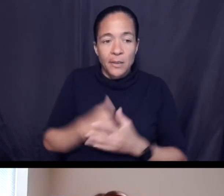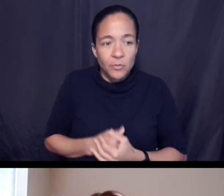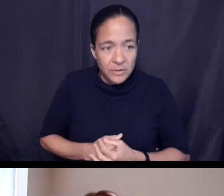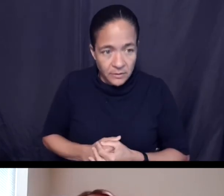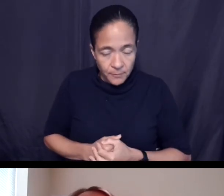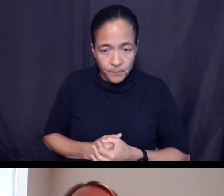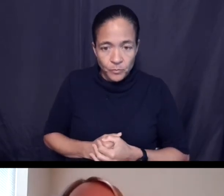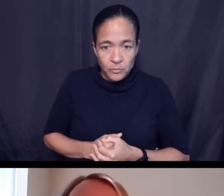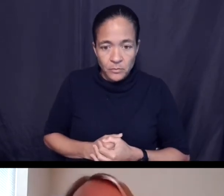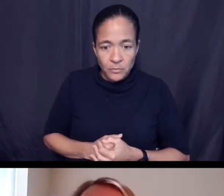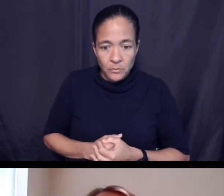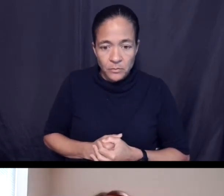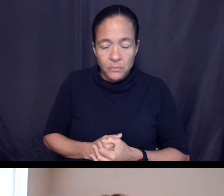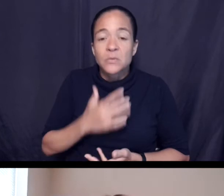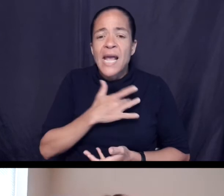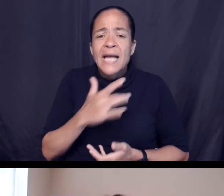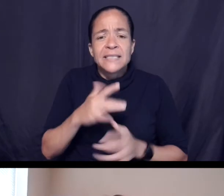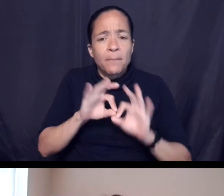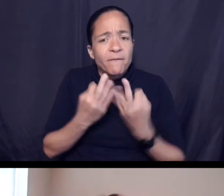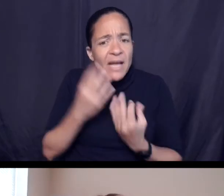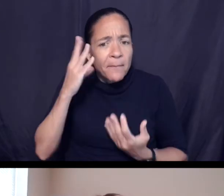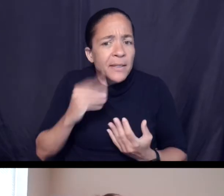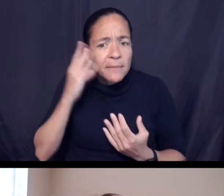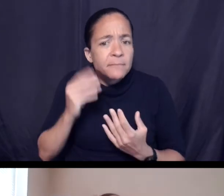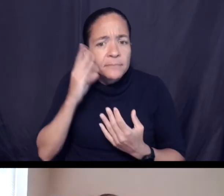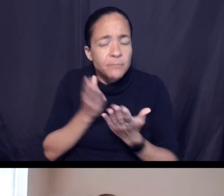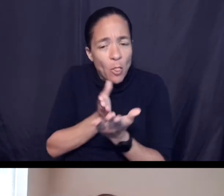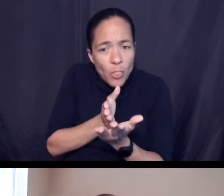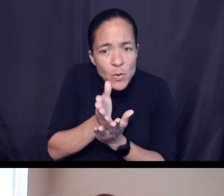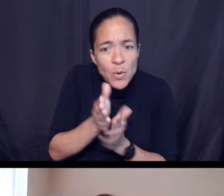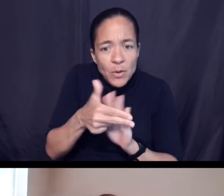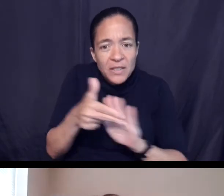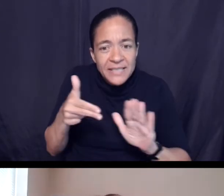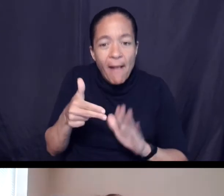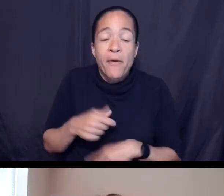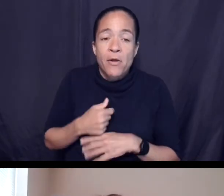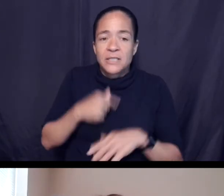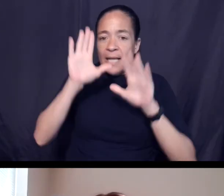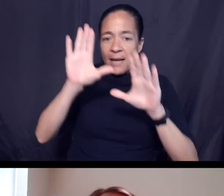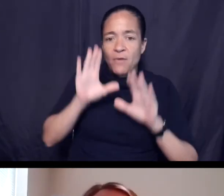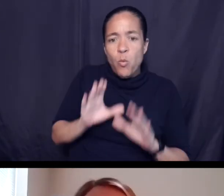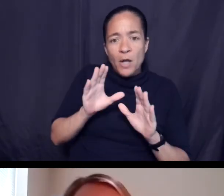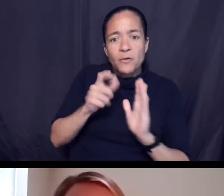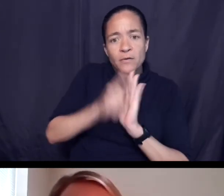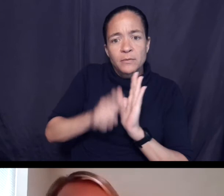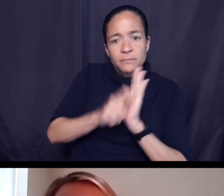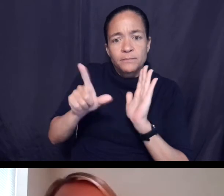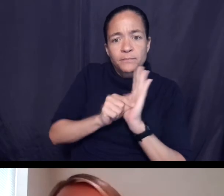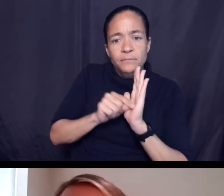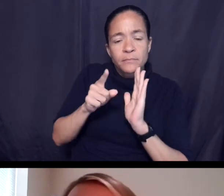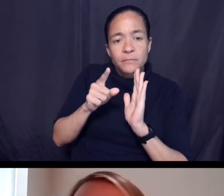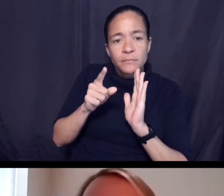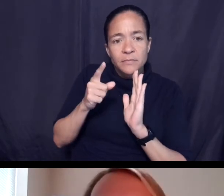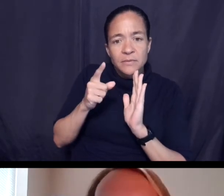What's the typical family experience just kind of living with this diagnosis? There was a great paper that came out last fall out of